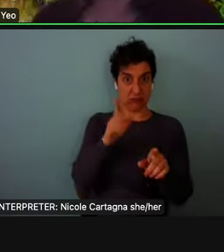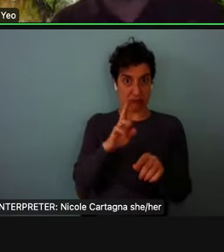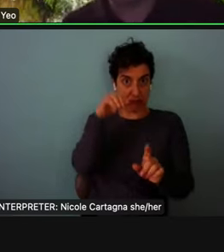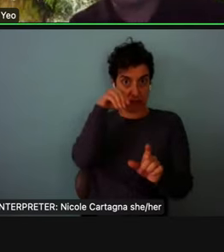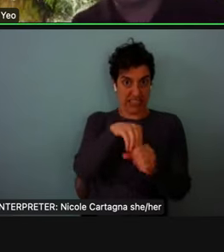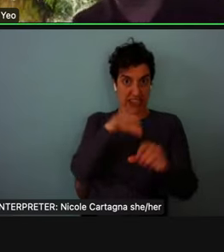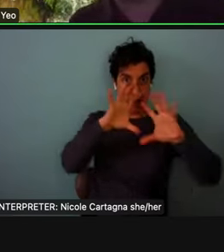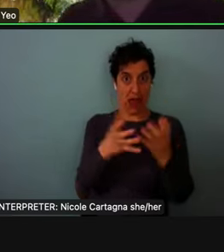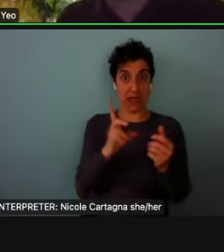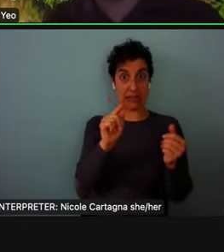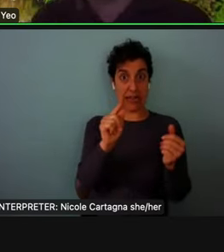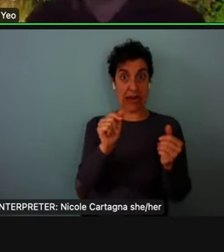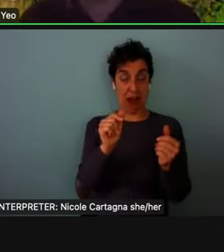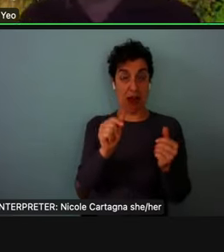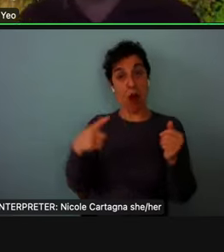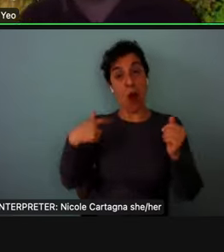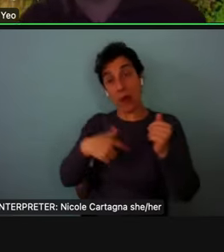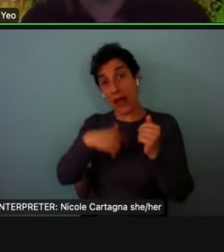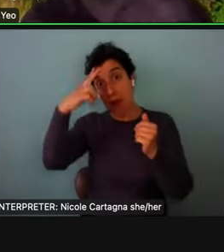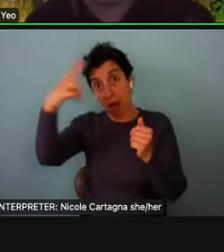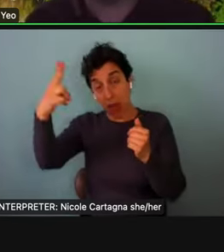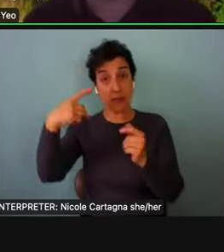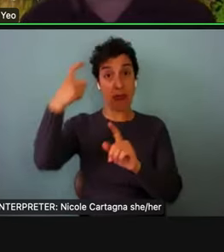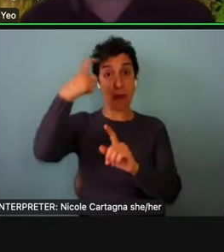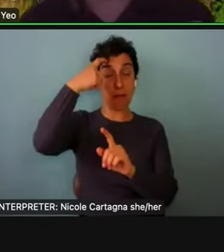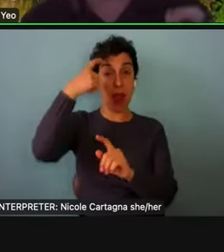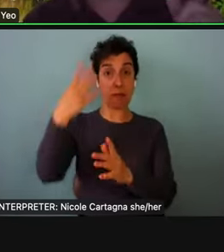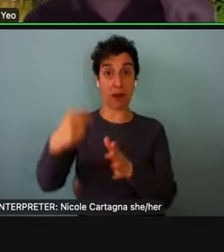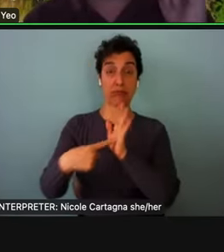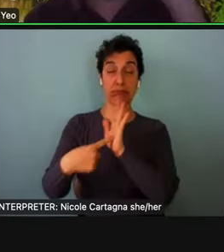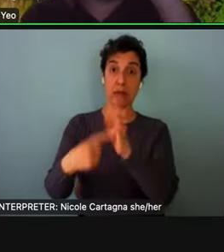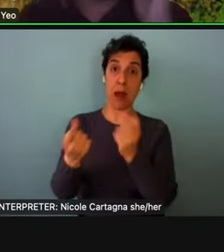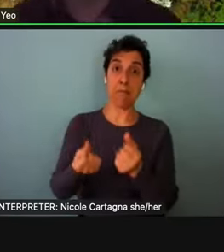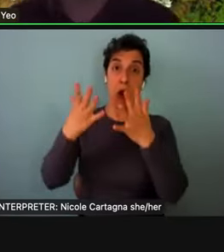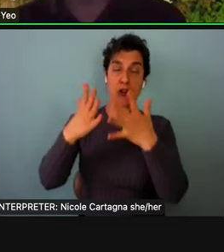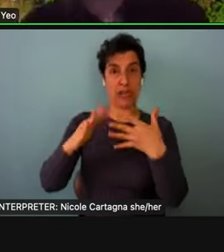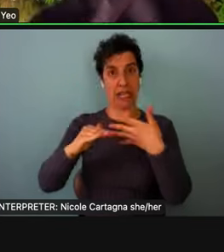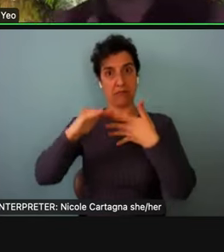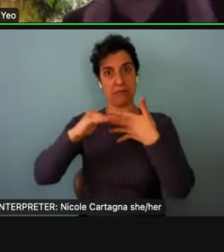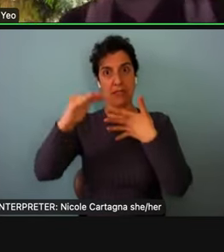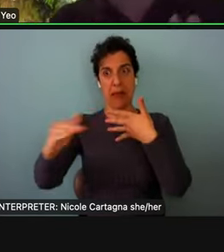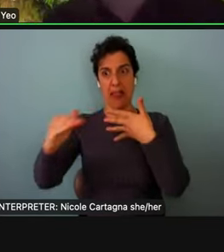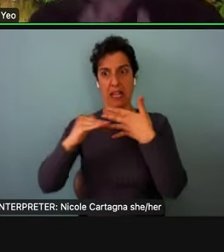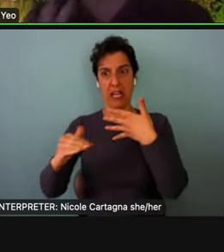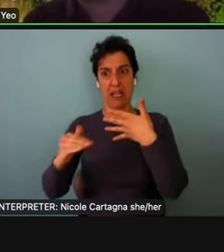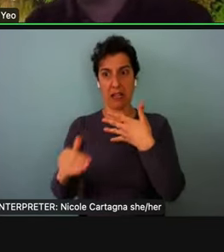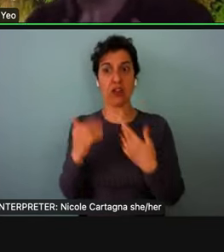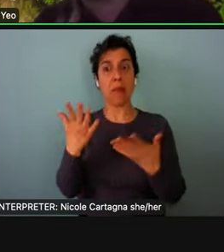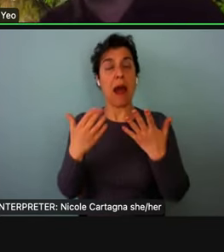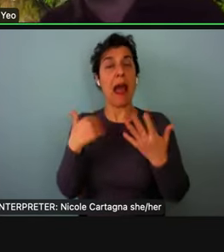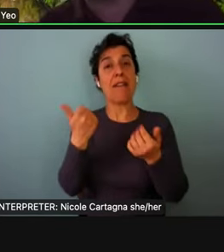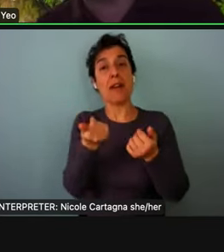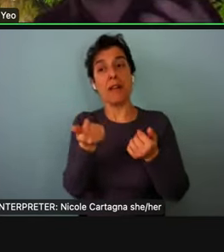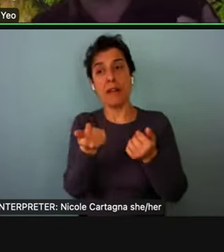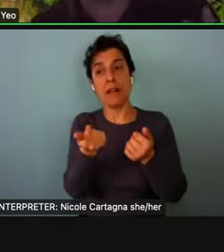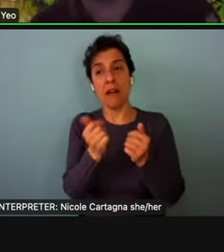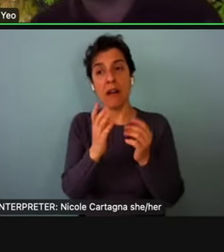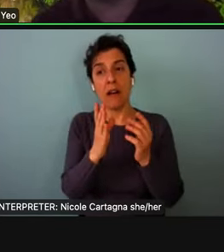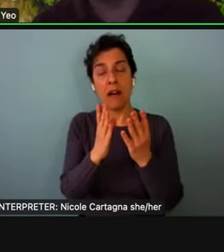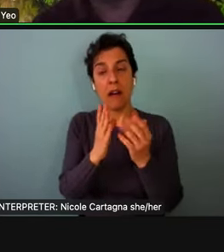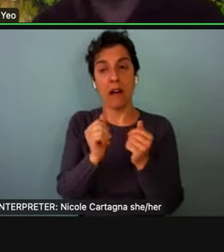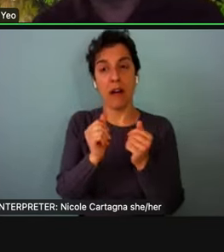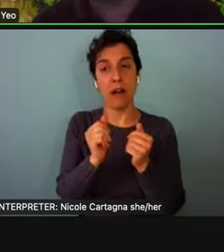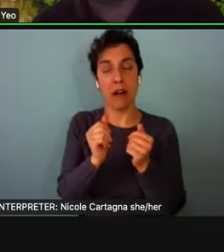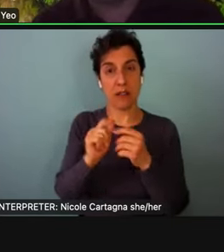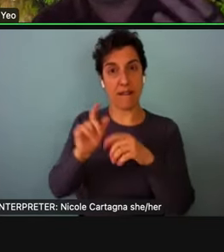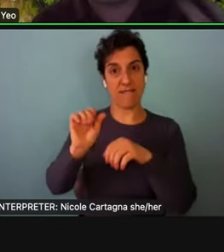We hypothesize that the brain might be exhibiting multi-stability. So there might be periods during which the system is functioning in